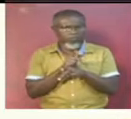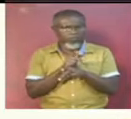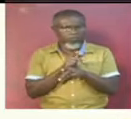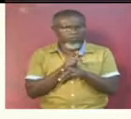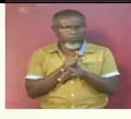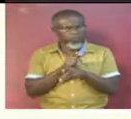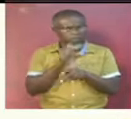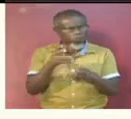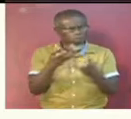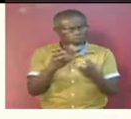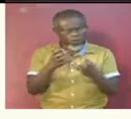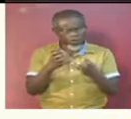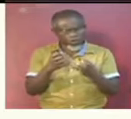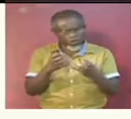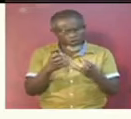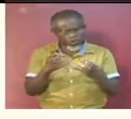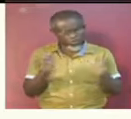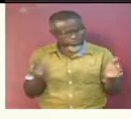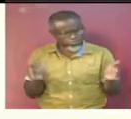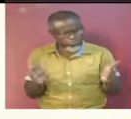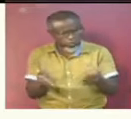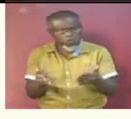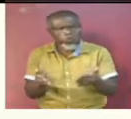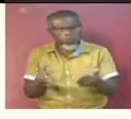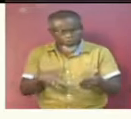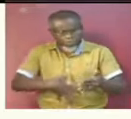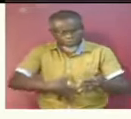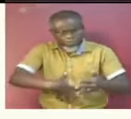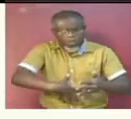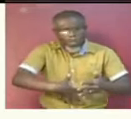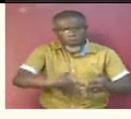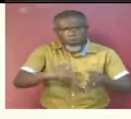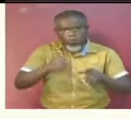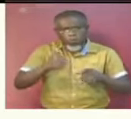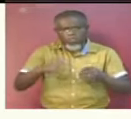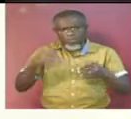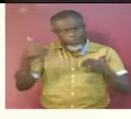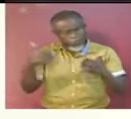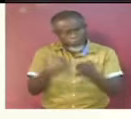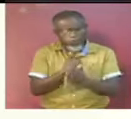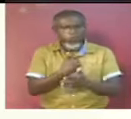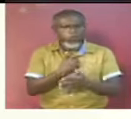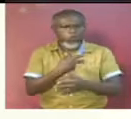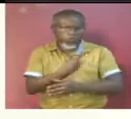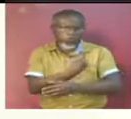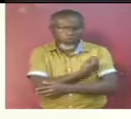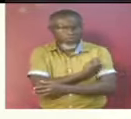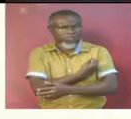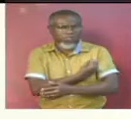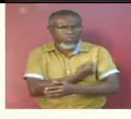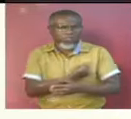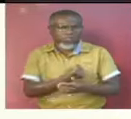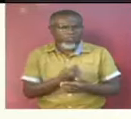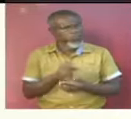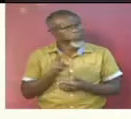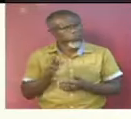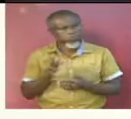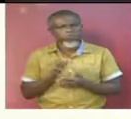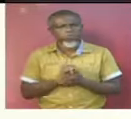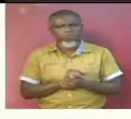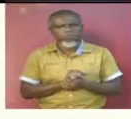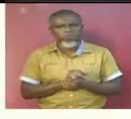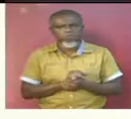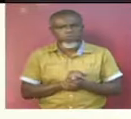product without a little more robust information within the healthcare system. As more information becomes available, then